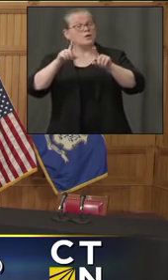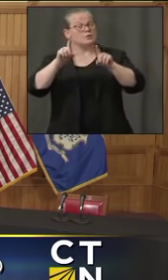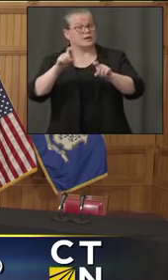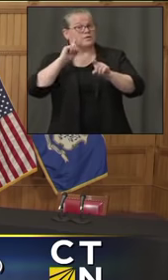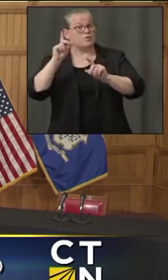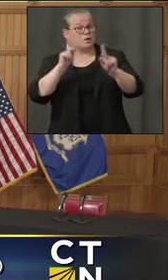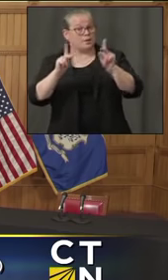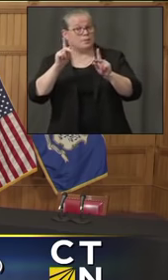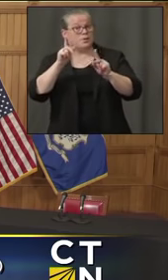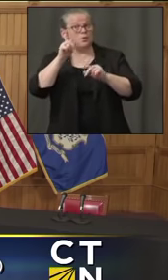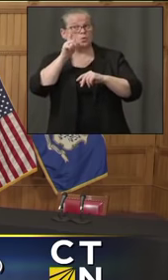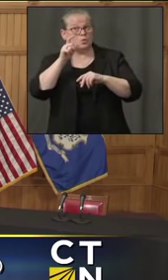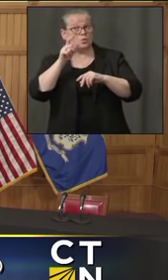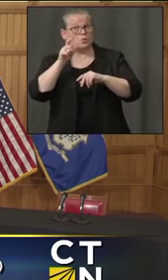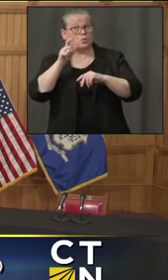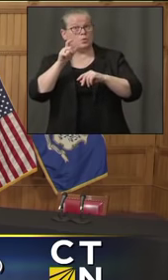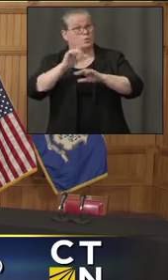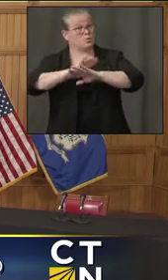can't